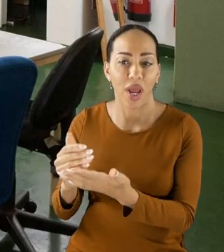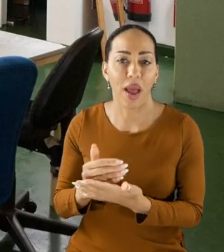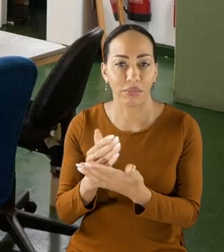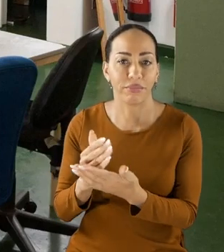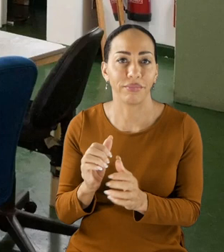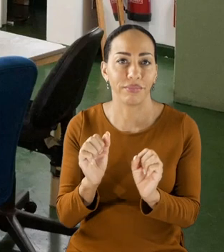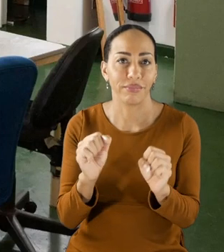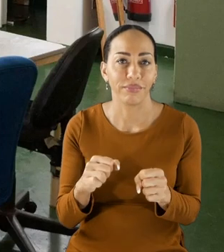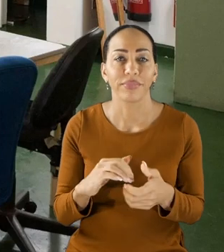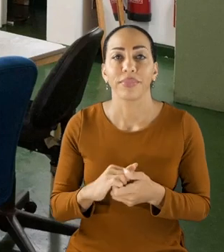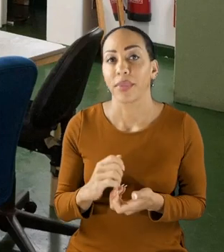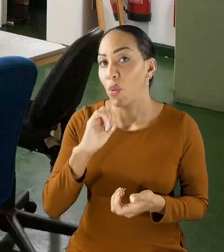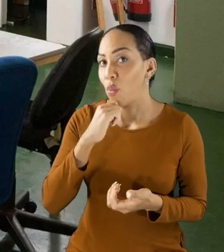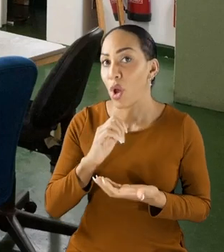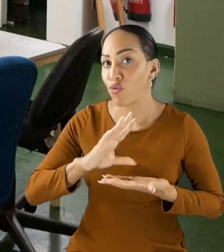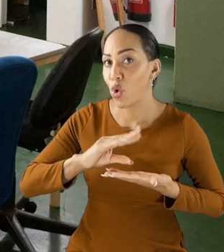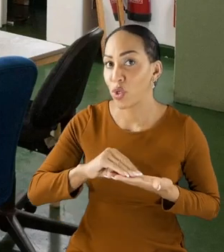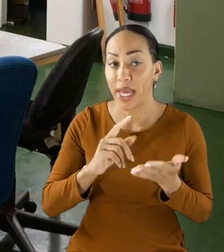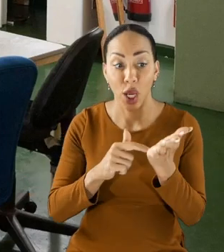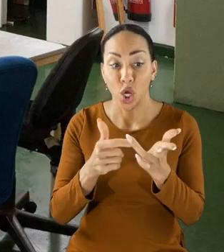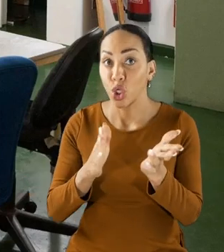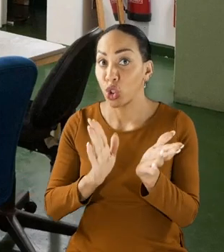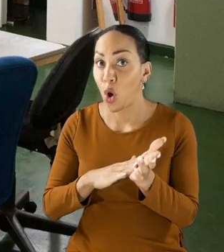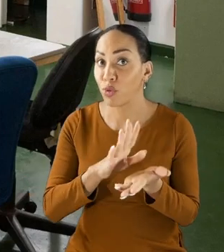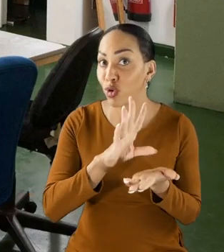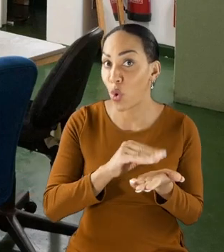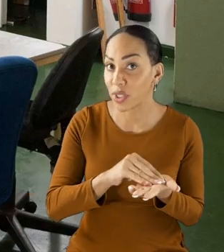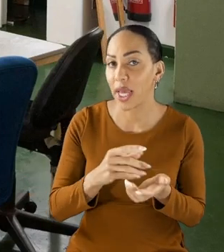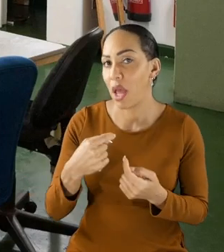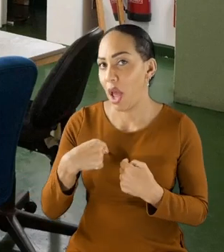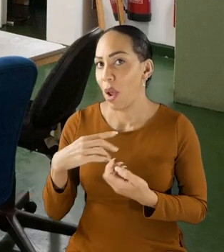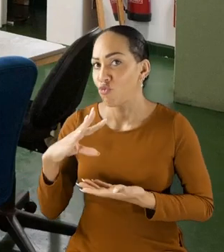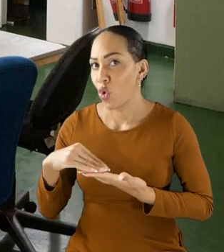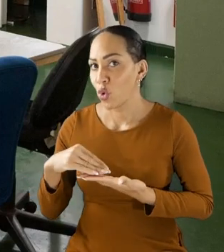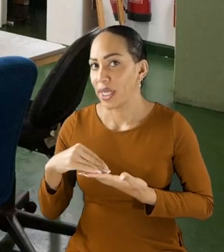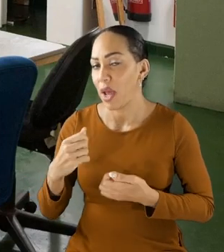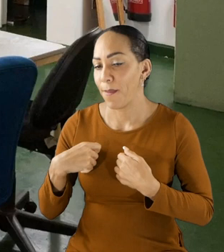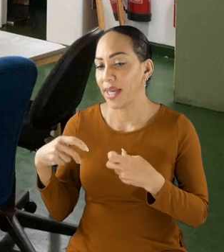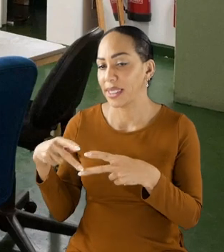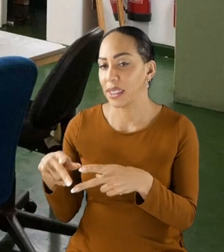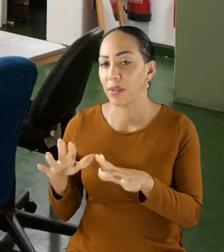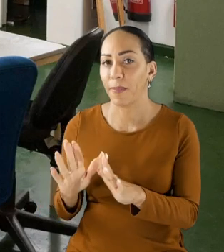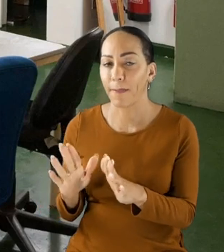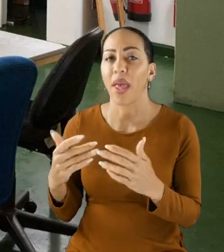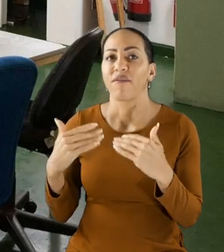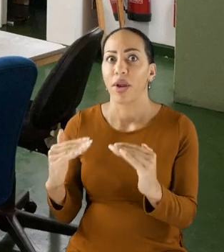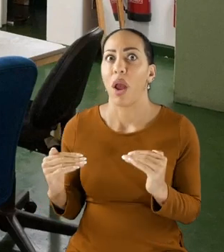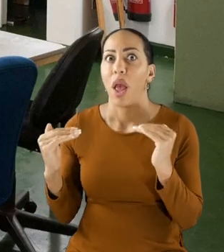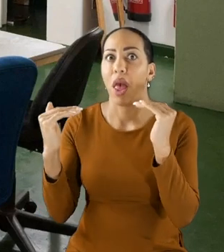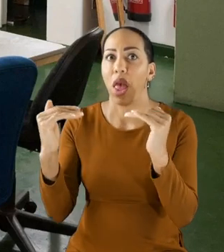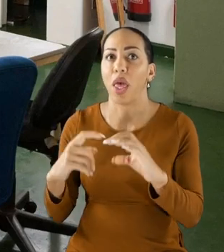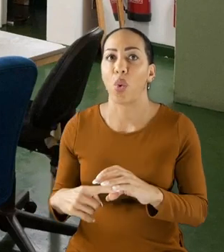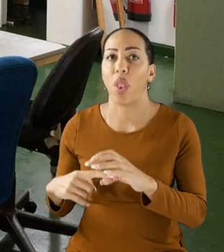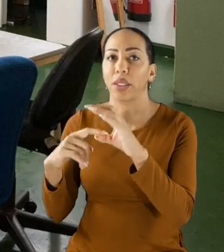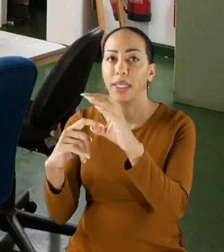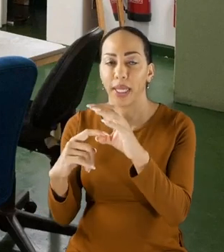indeed. Yes, please. Yeah. Yeah, absolutely. What I'm doing is I'm recording it. Tom's recording it, and I'm going to be I'm recording it as well on my system. So